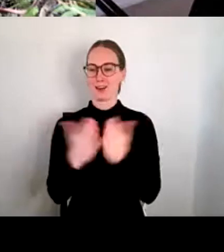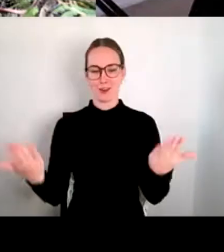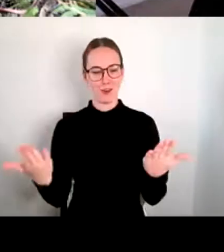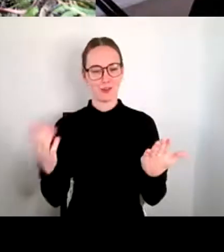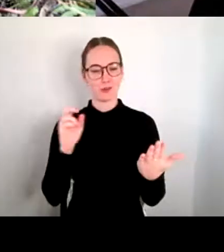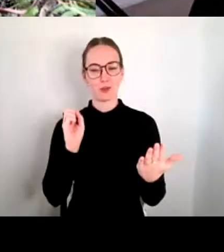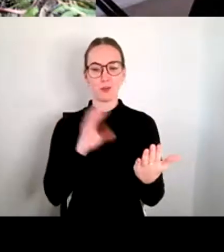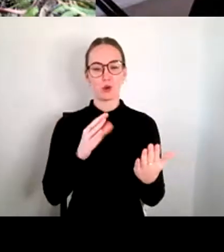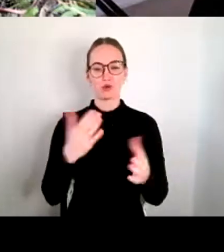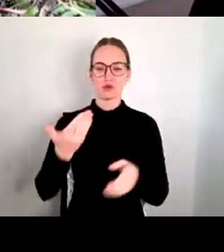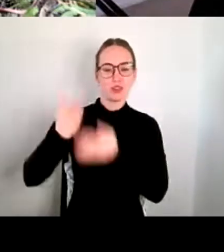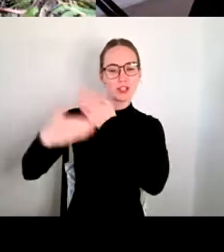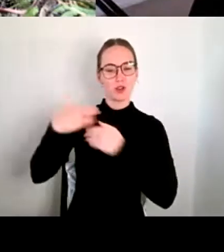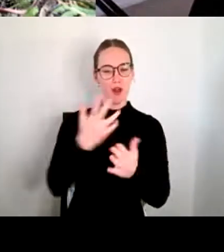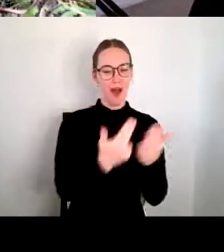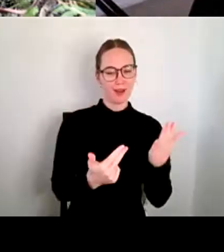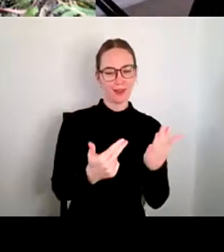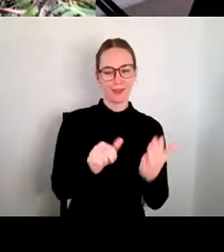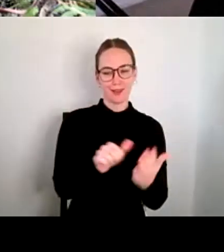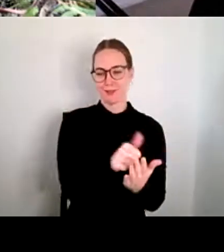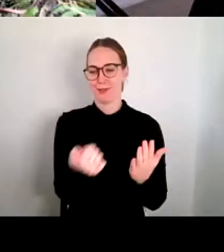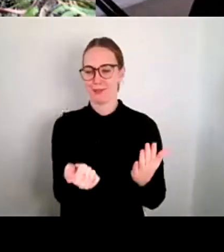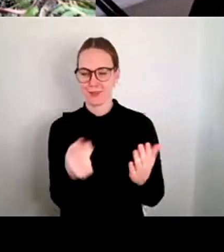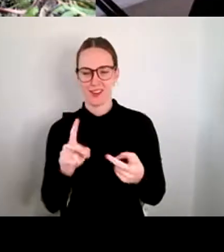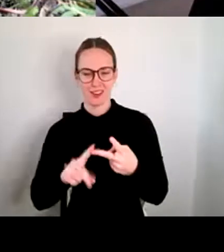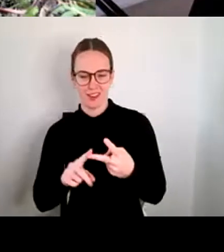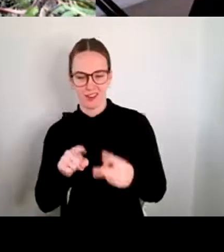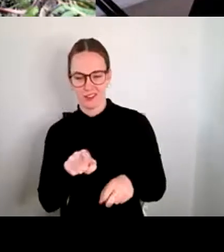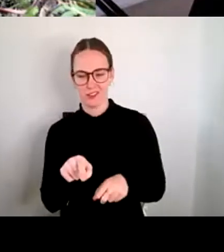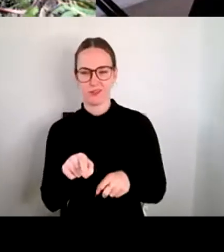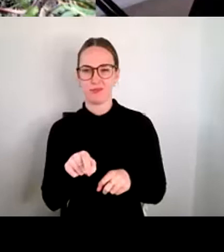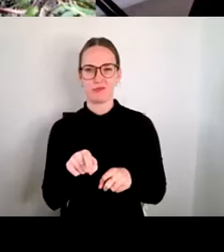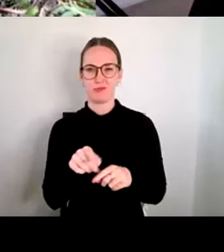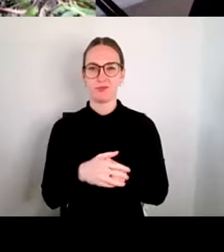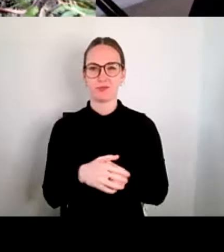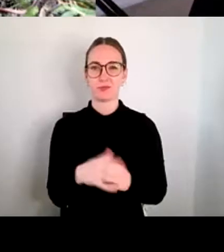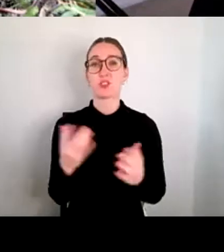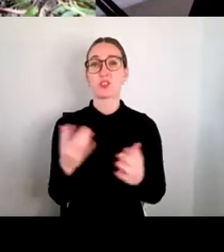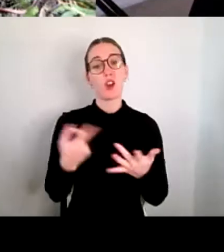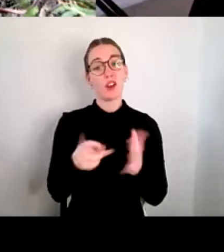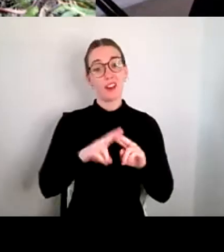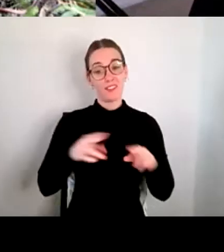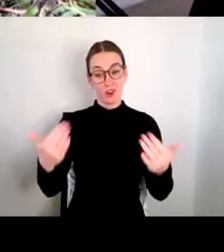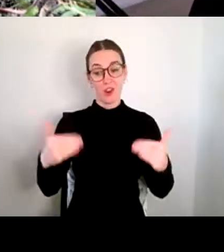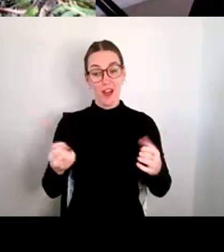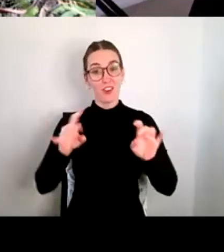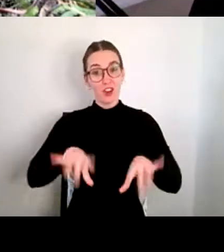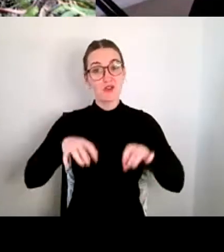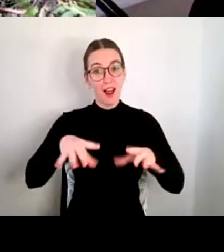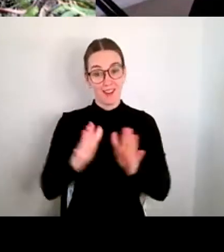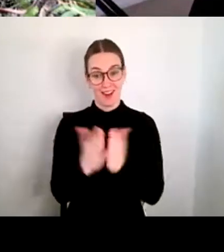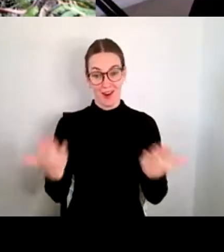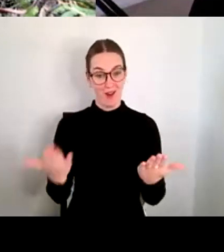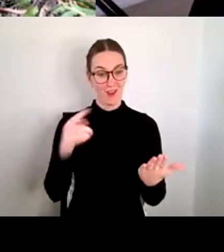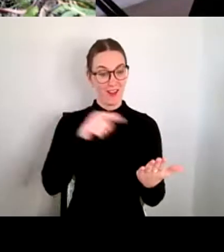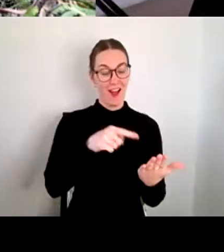artists first and the urban artists second. If you go to the library, if you have an Australian catalogue, they'll put the white artists first and the Aboriginal